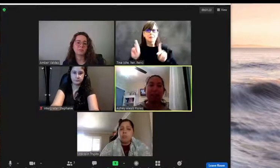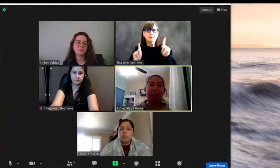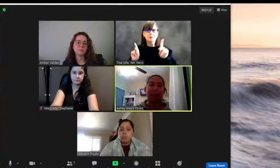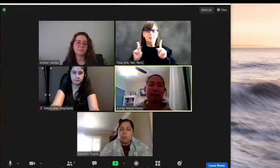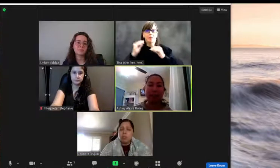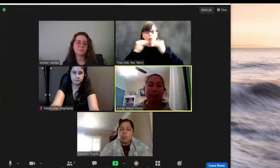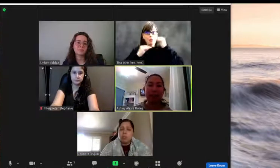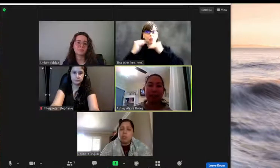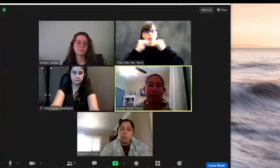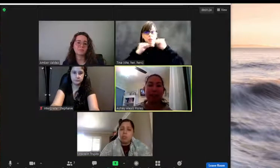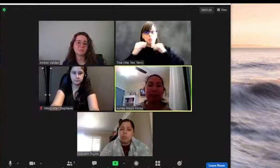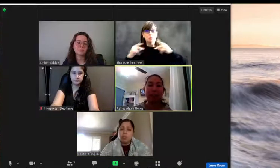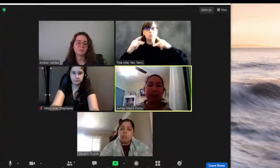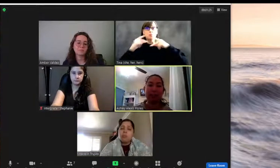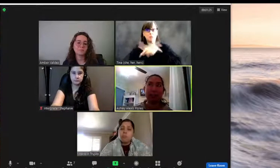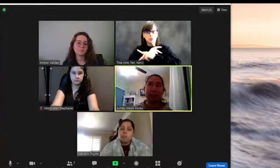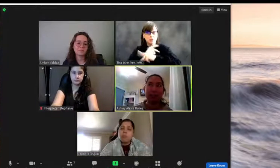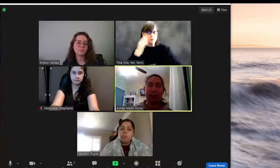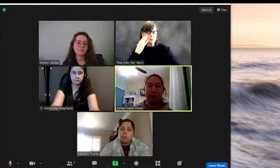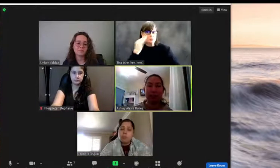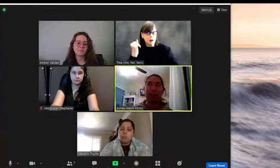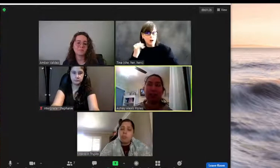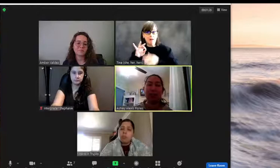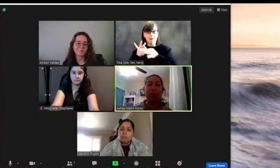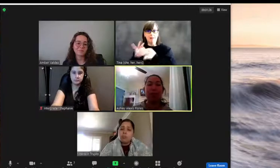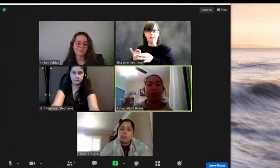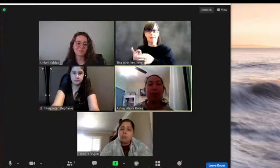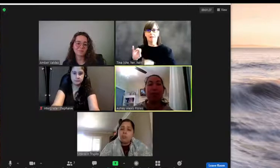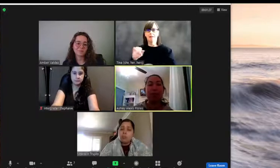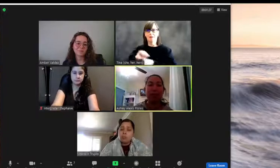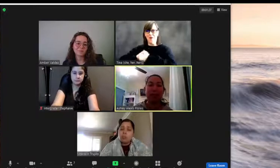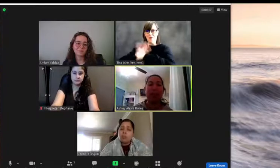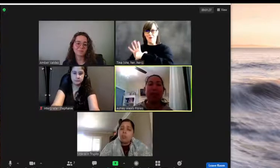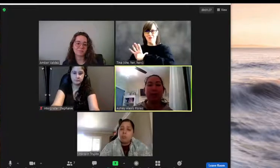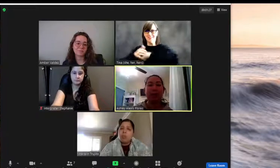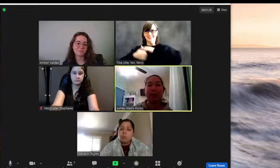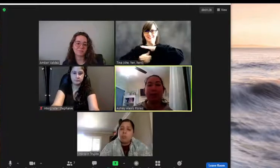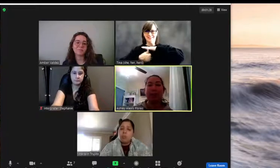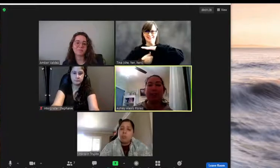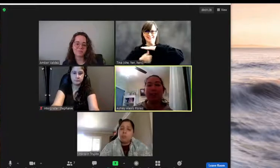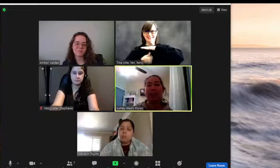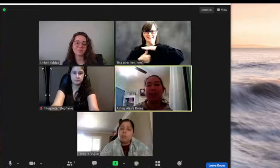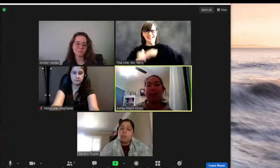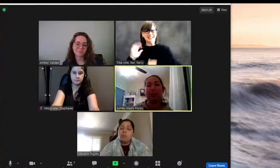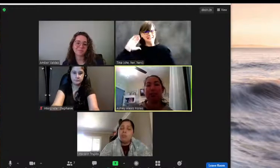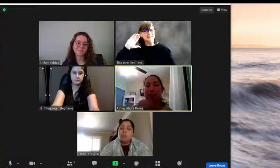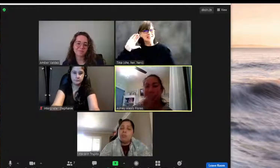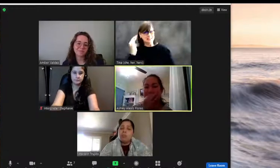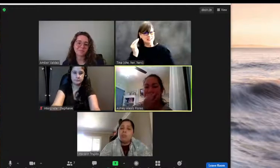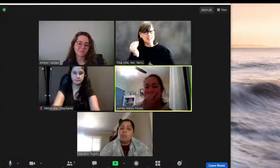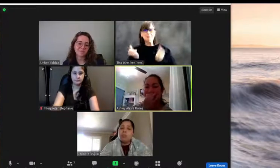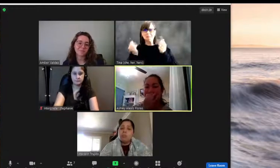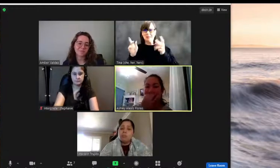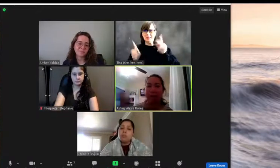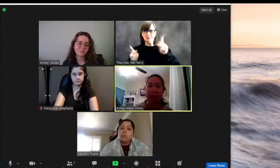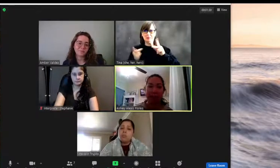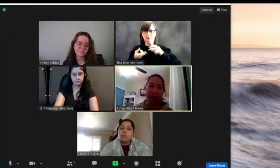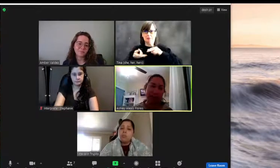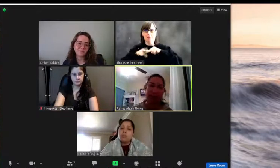this past year? Because since a lot of us are gaining weight instead of losing the weight.